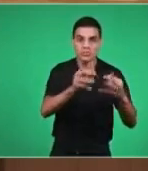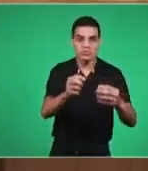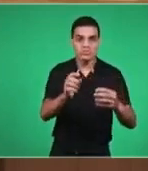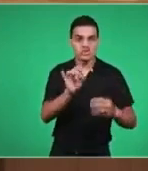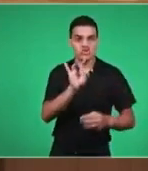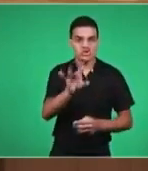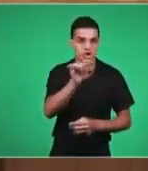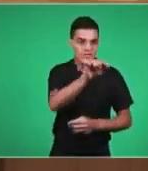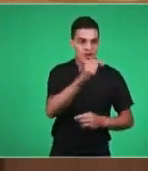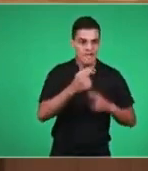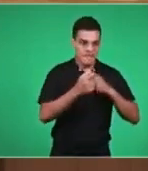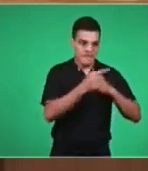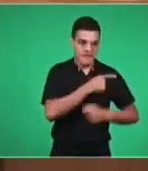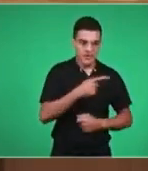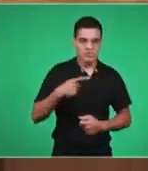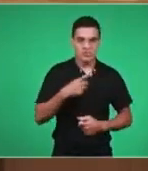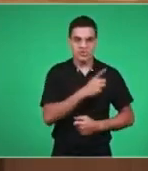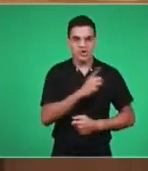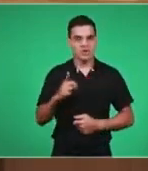mentality.